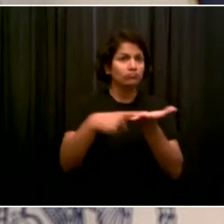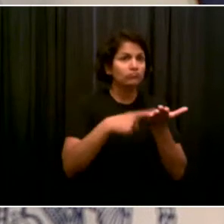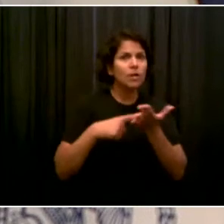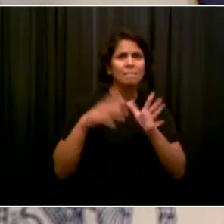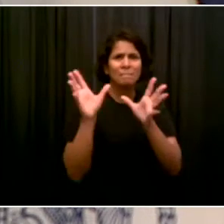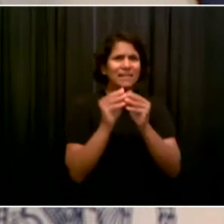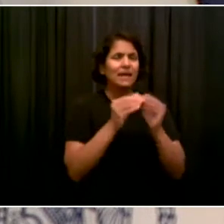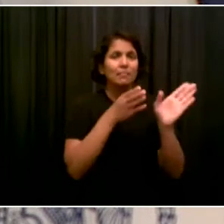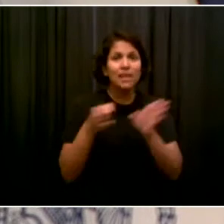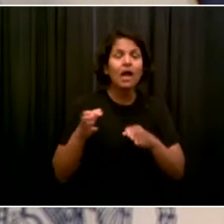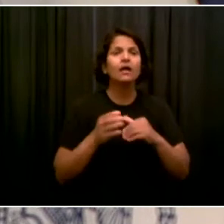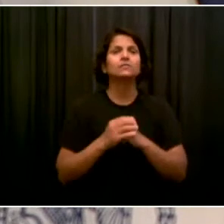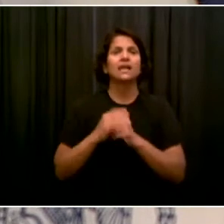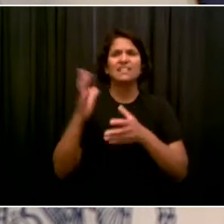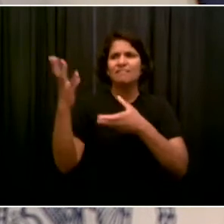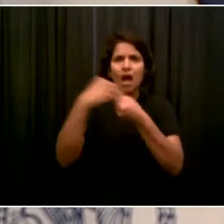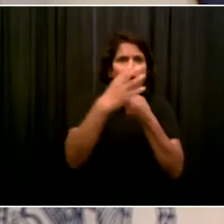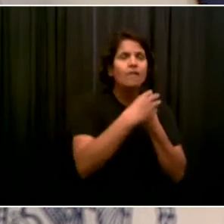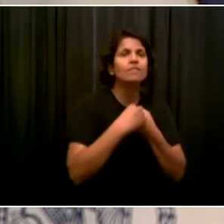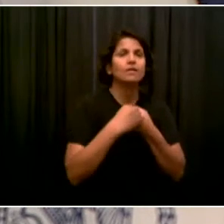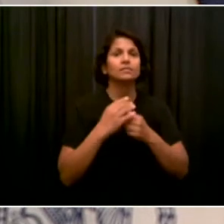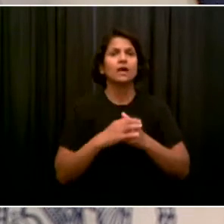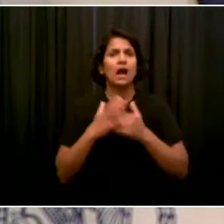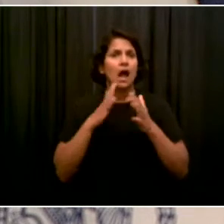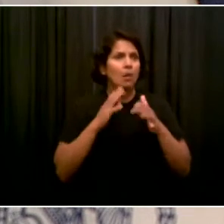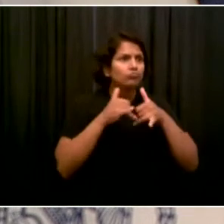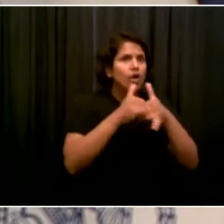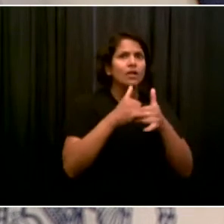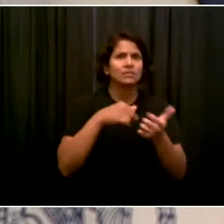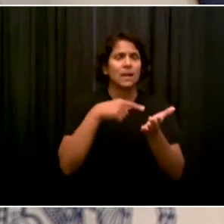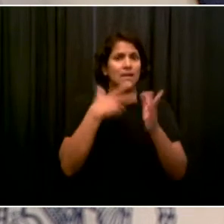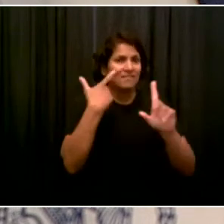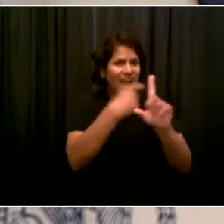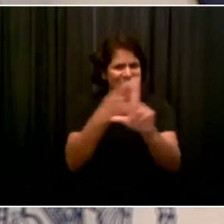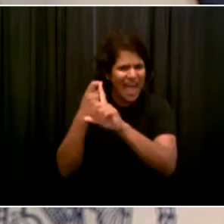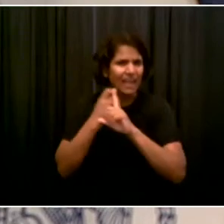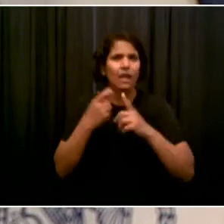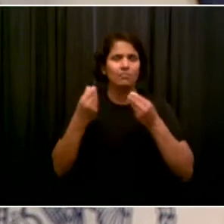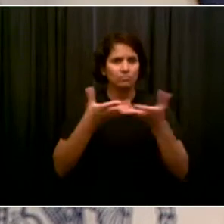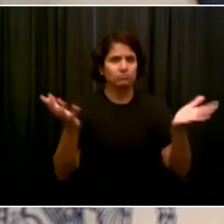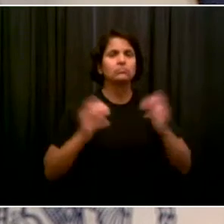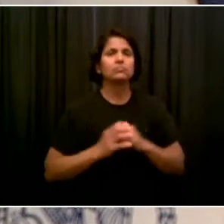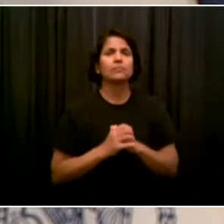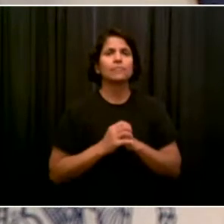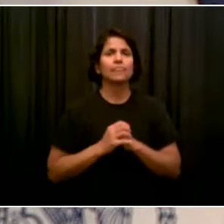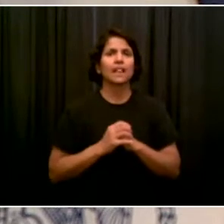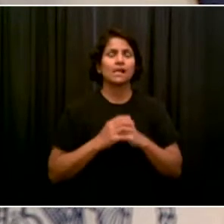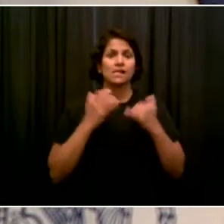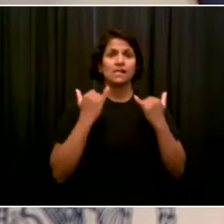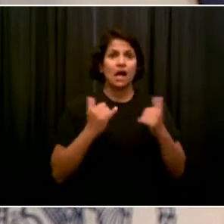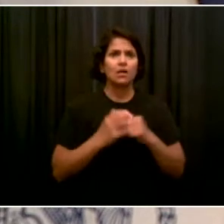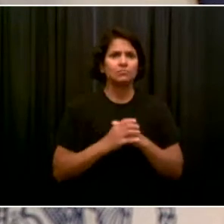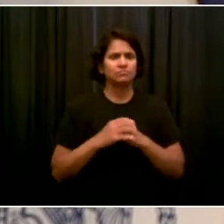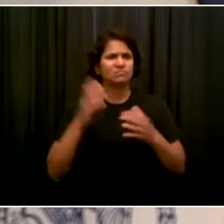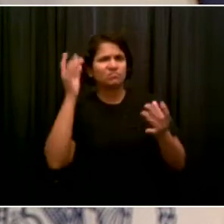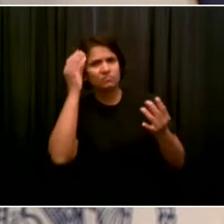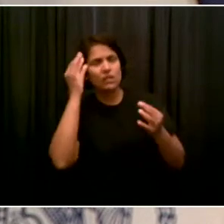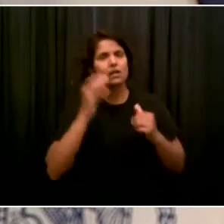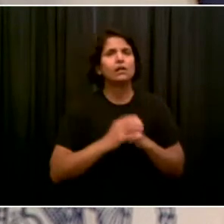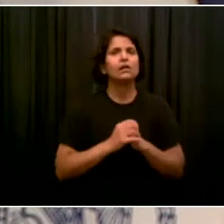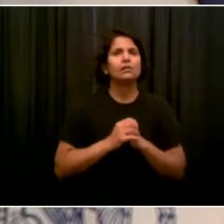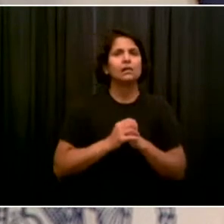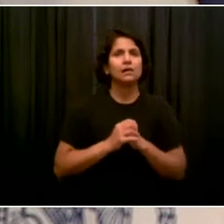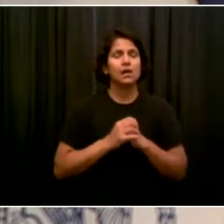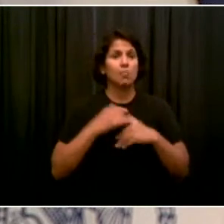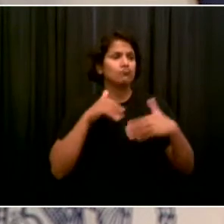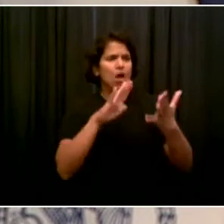it worked in many, many ways. But now we have the Delta variant. It's time to take a different strategic approach, and that means the right